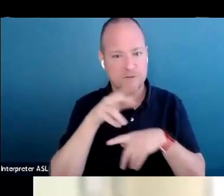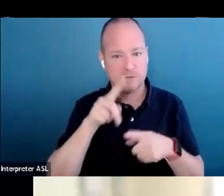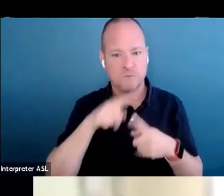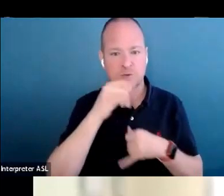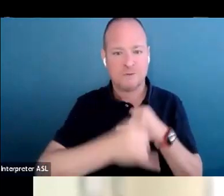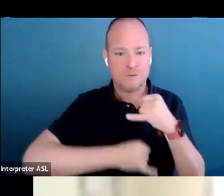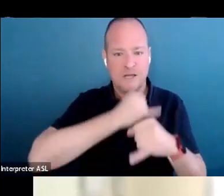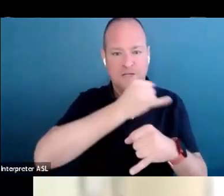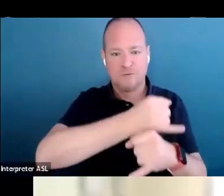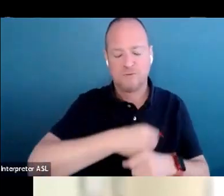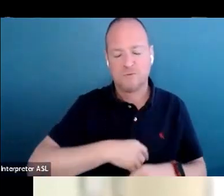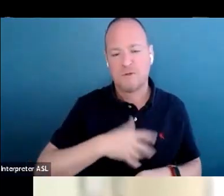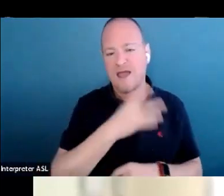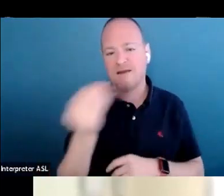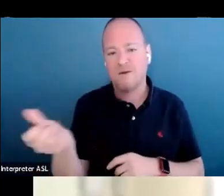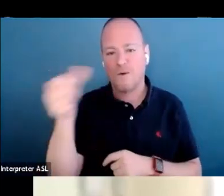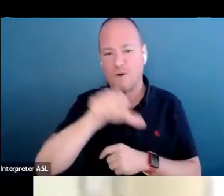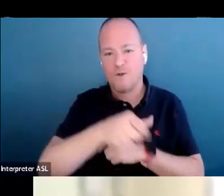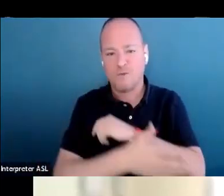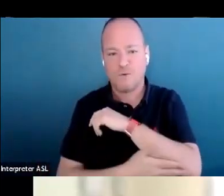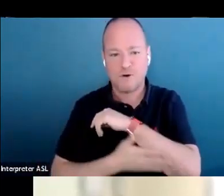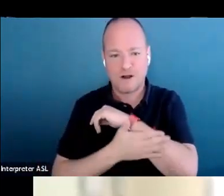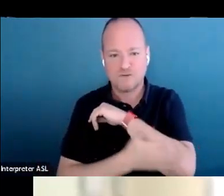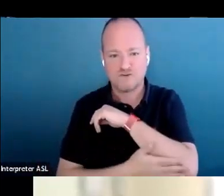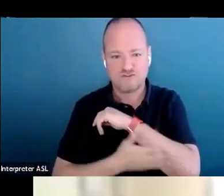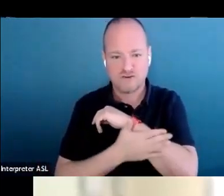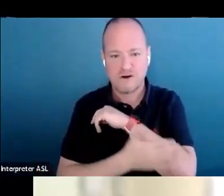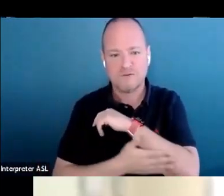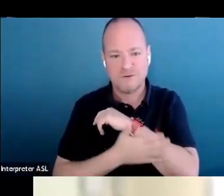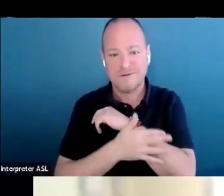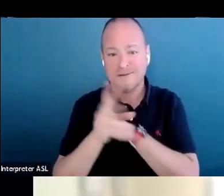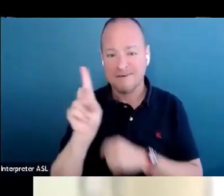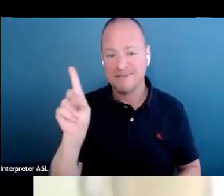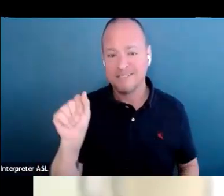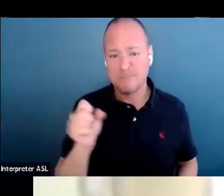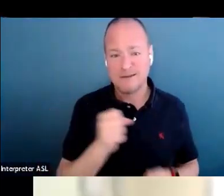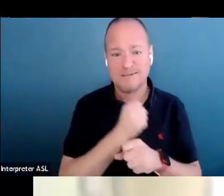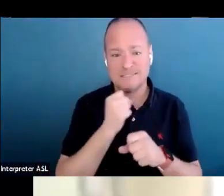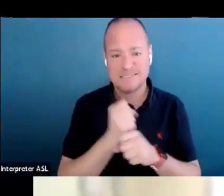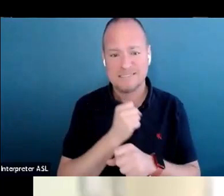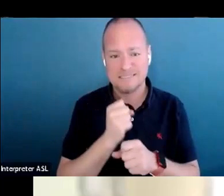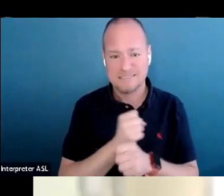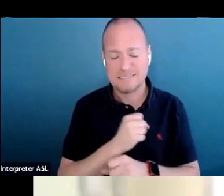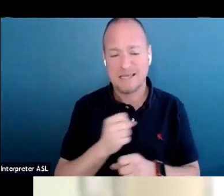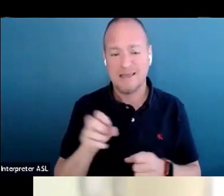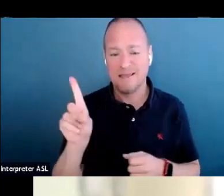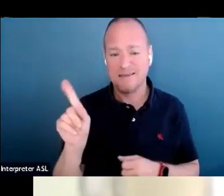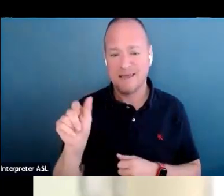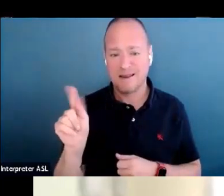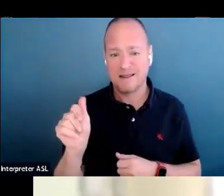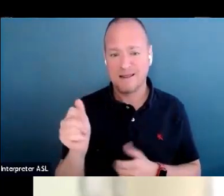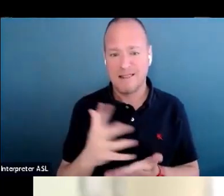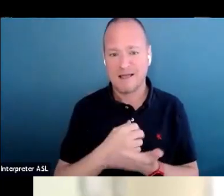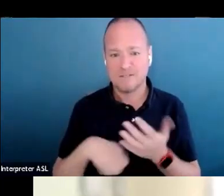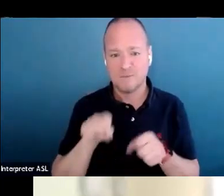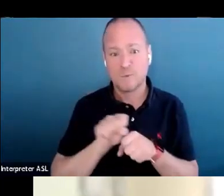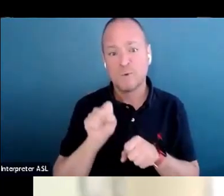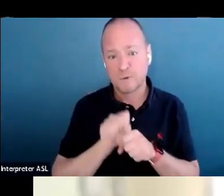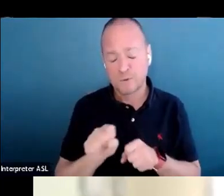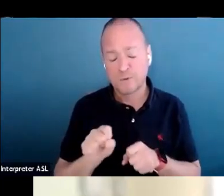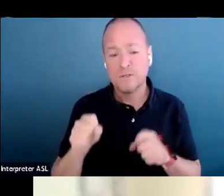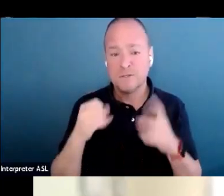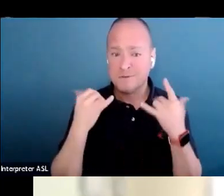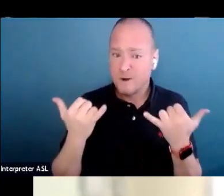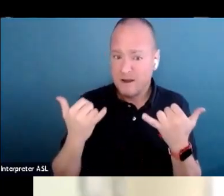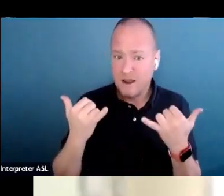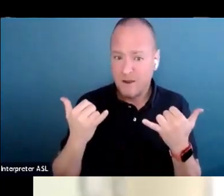international and other country disability statistic and data collection work. So at this